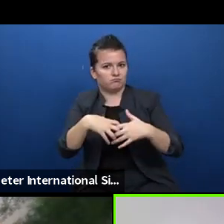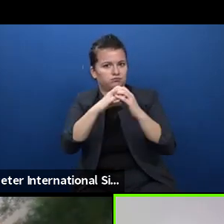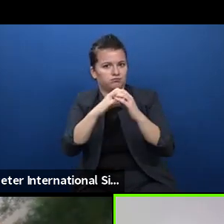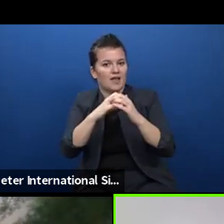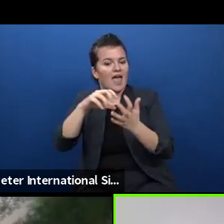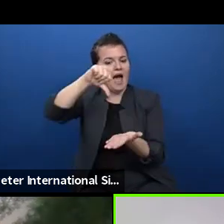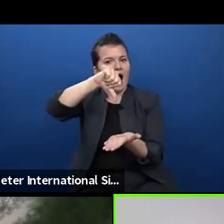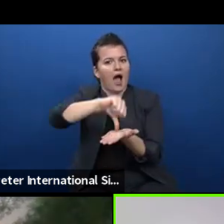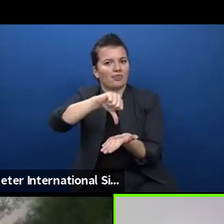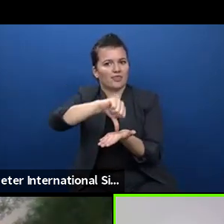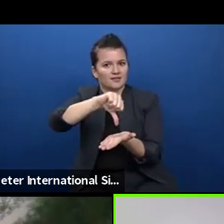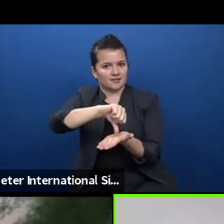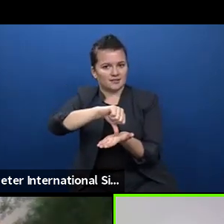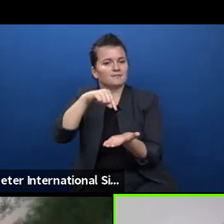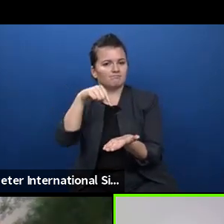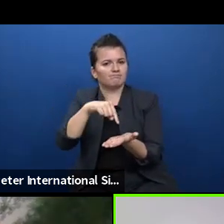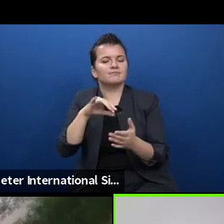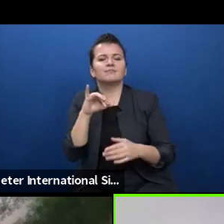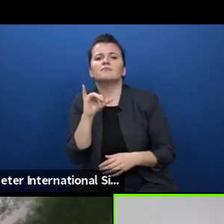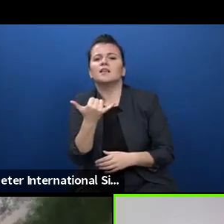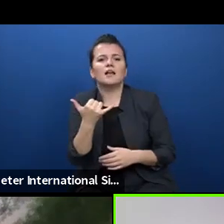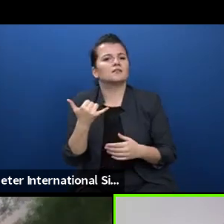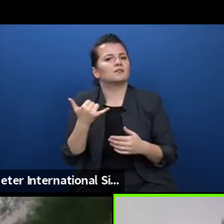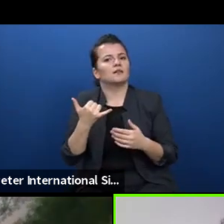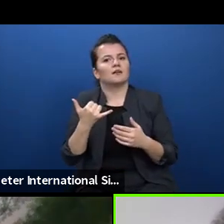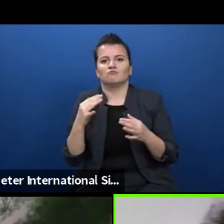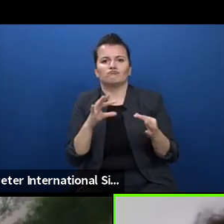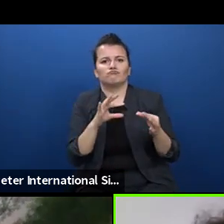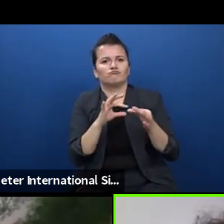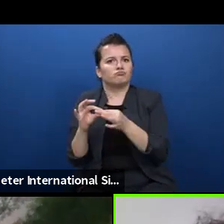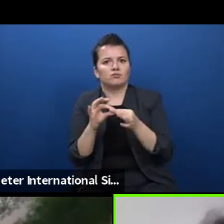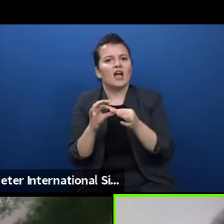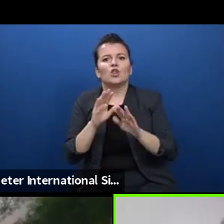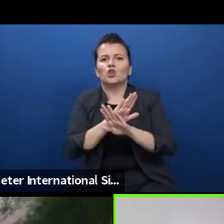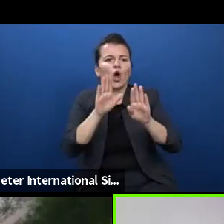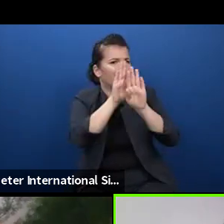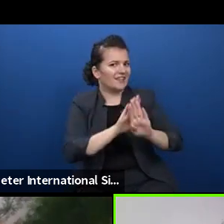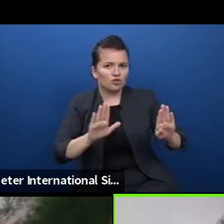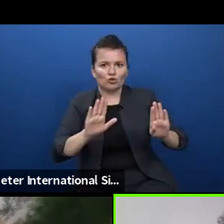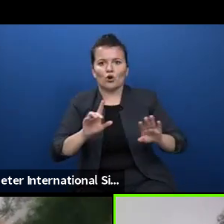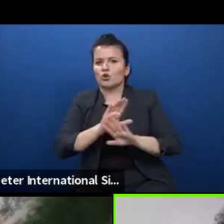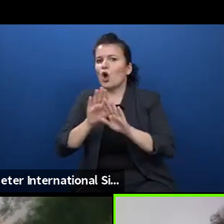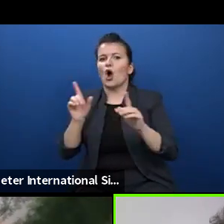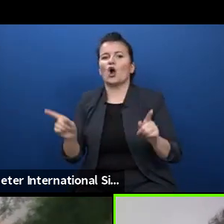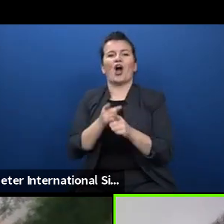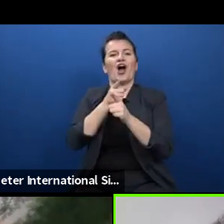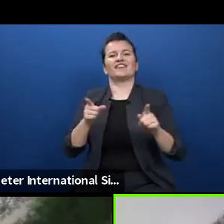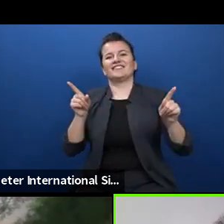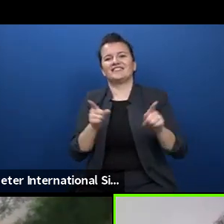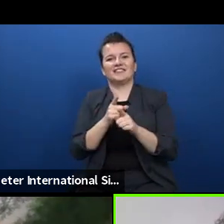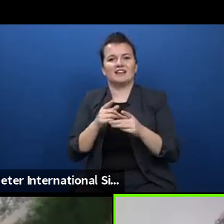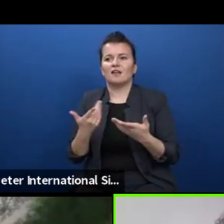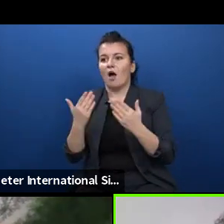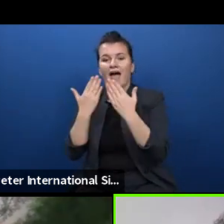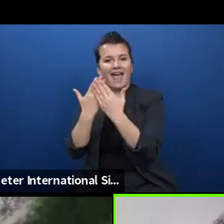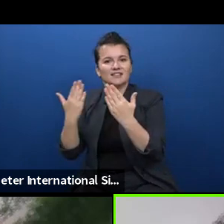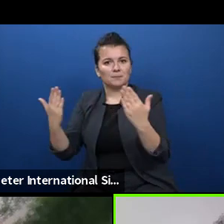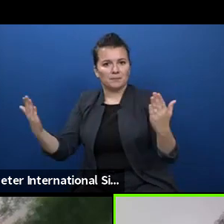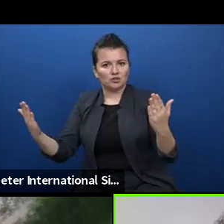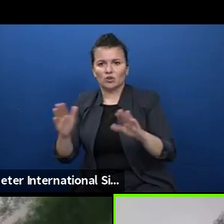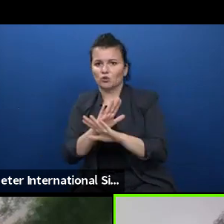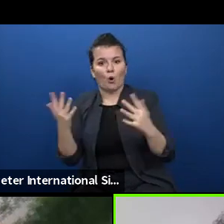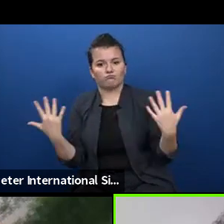is indeed a transdisciplinary arts center. So it's not a theater, it's not a concert hall, it's not an exhibition space, but it's all of